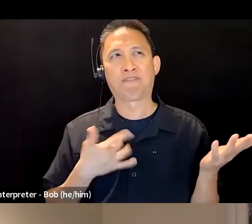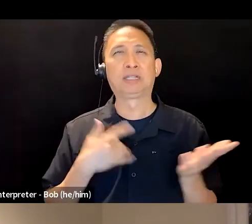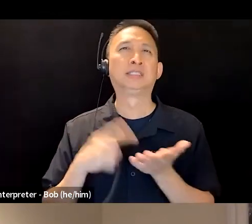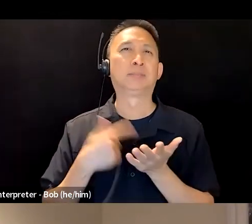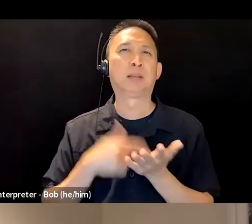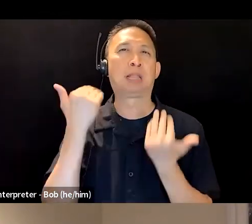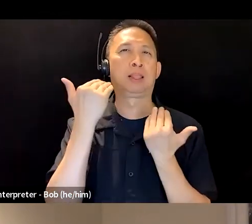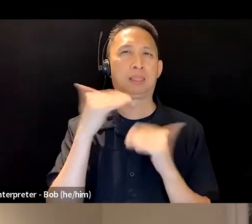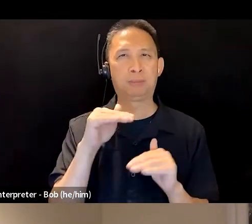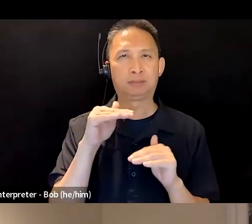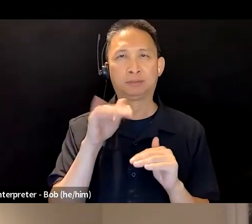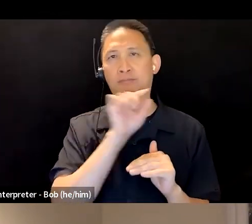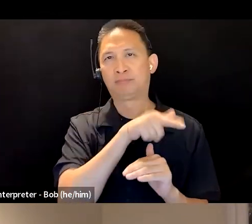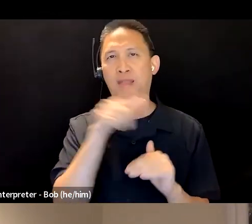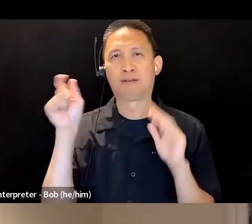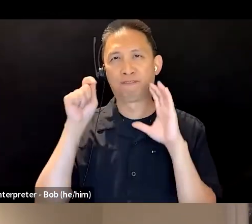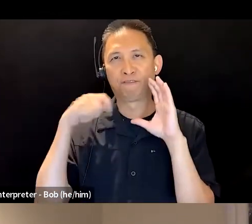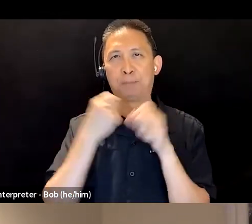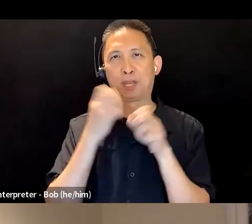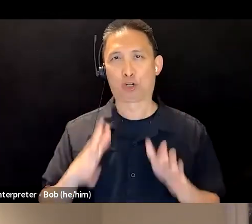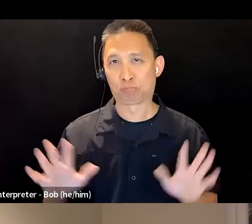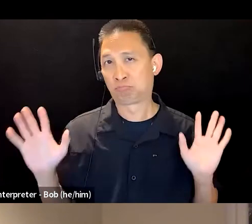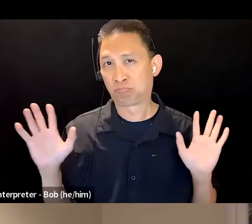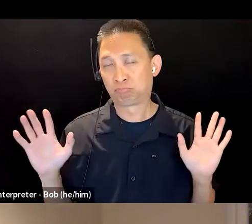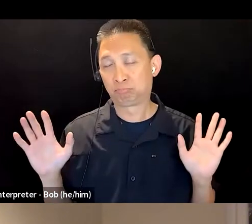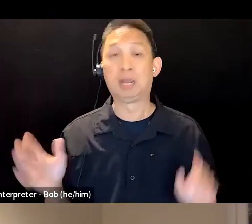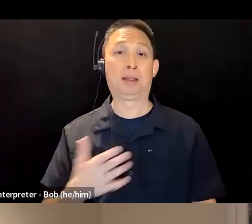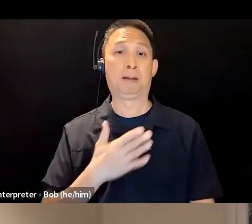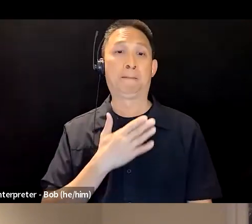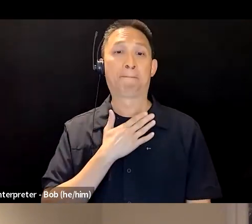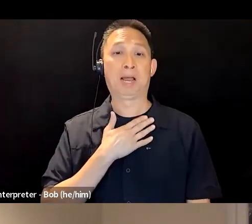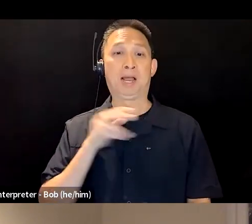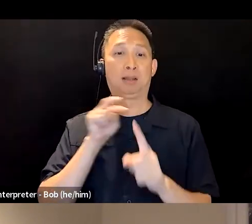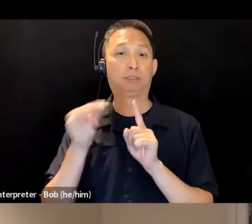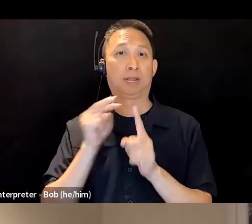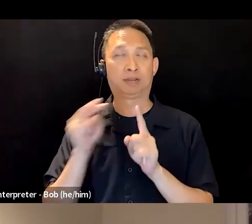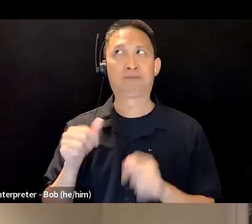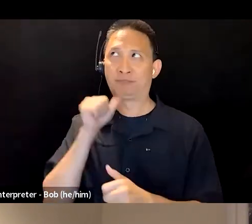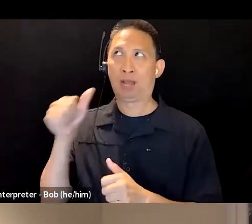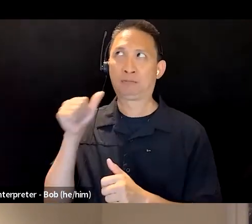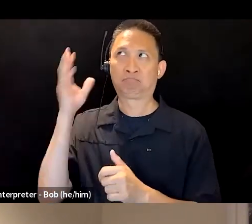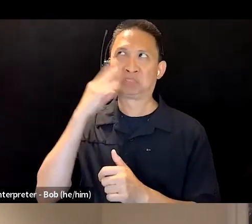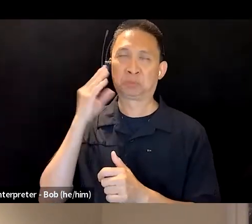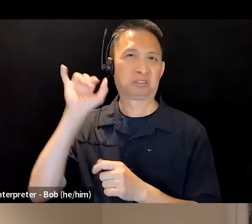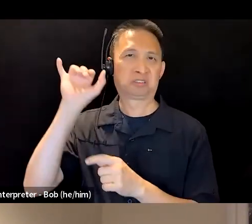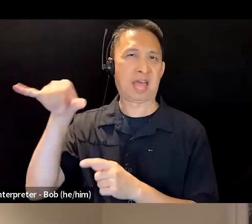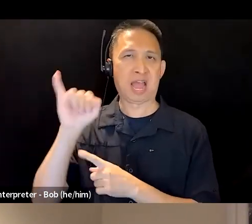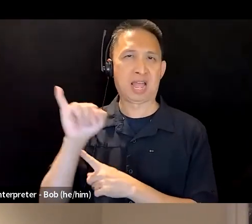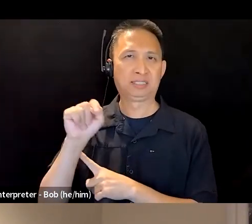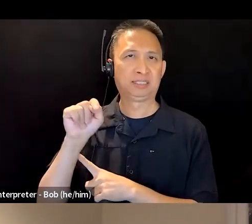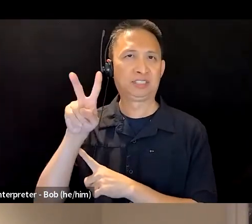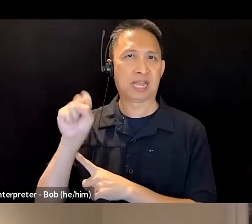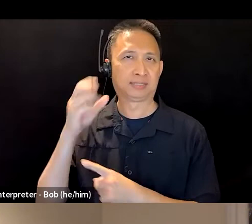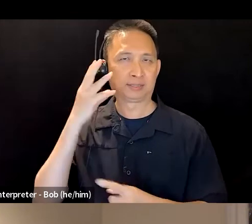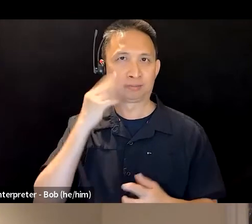in. But from my perspective, not having gone through that ITVS funding pipeline, I